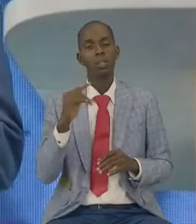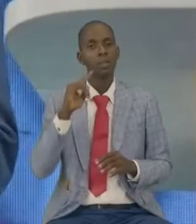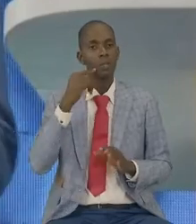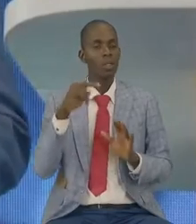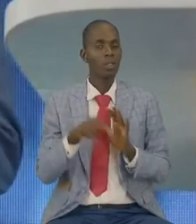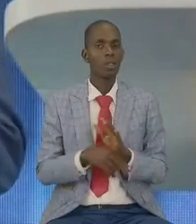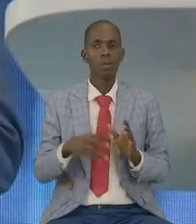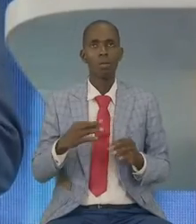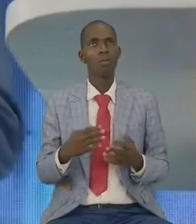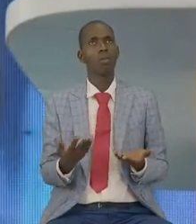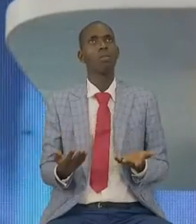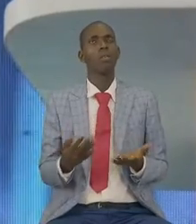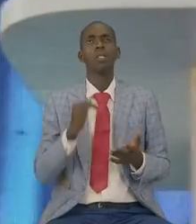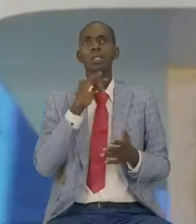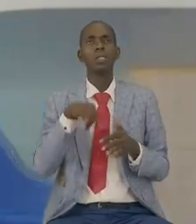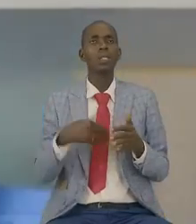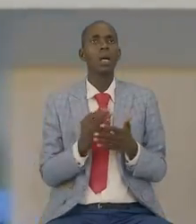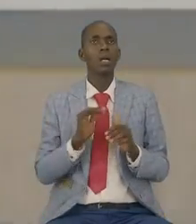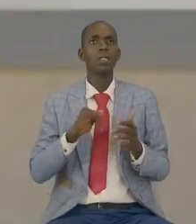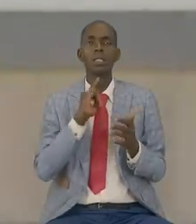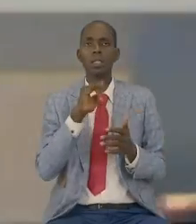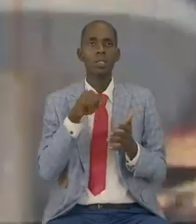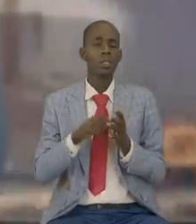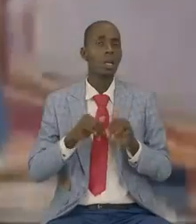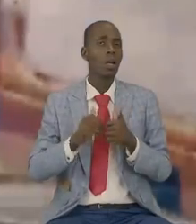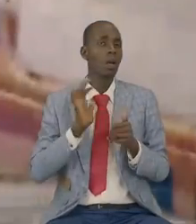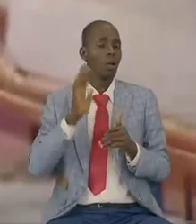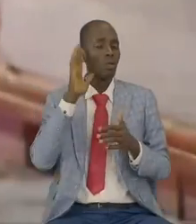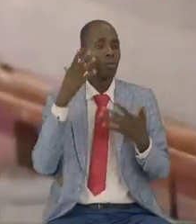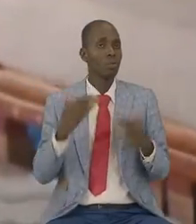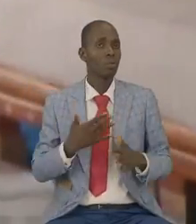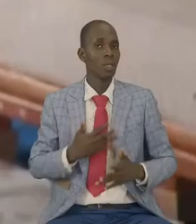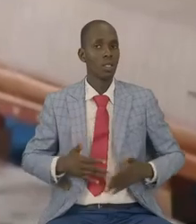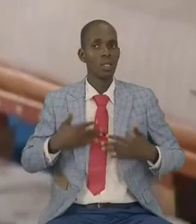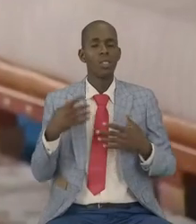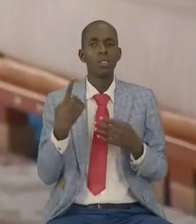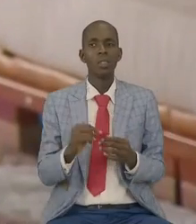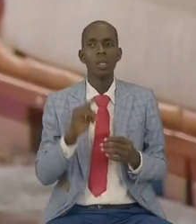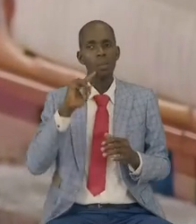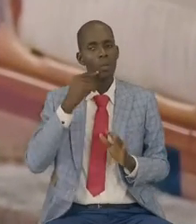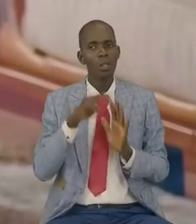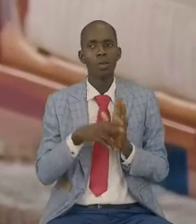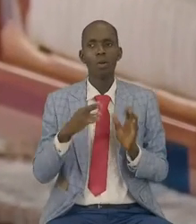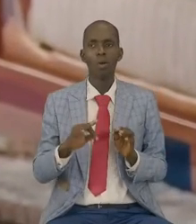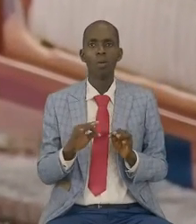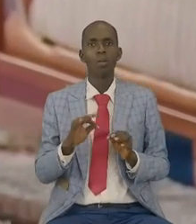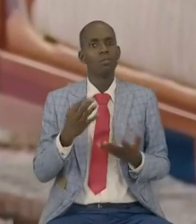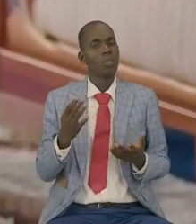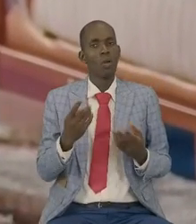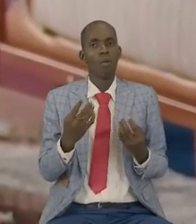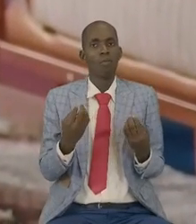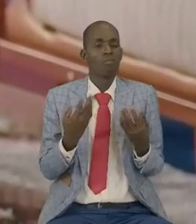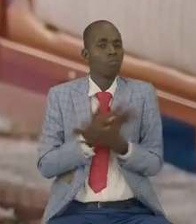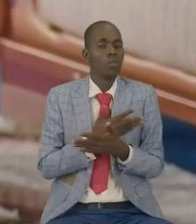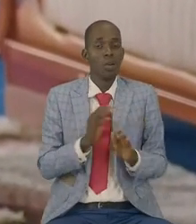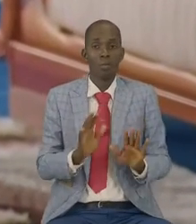going to spend the rest of my life? The bitterness of fear. The bitterness of, if I die now, who will inherit and